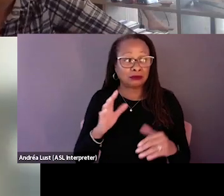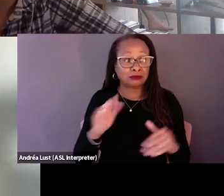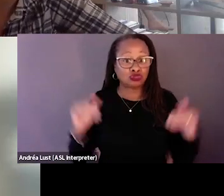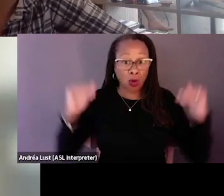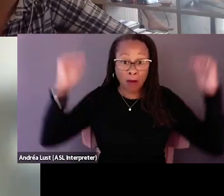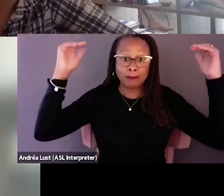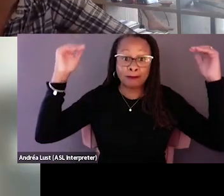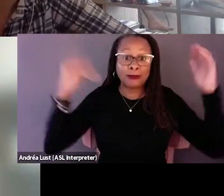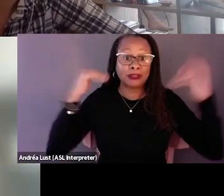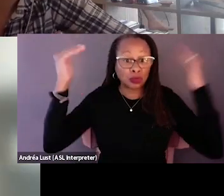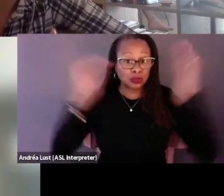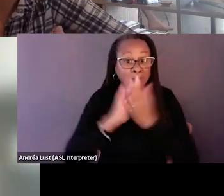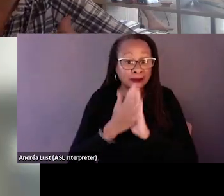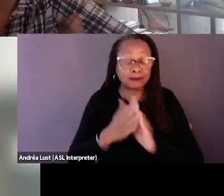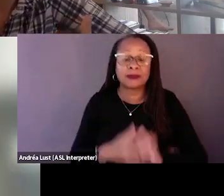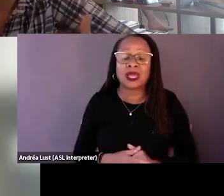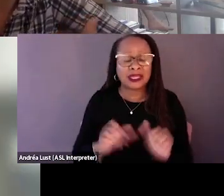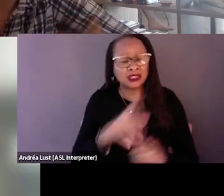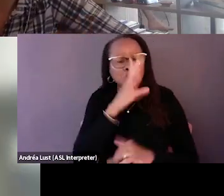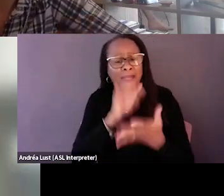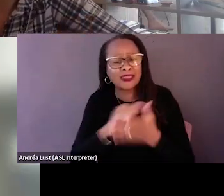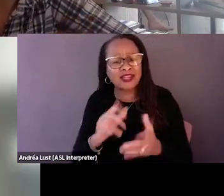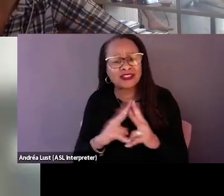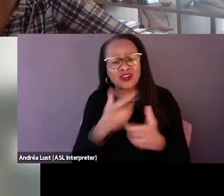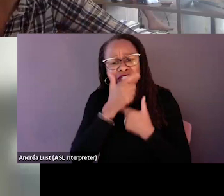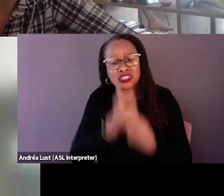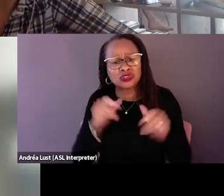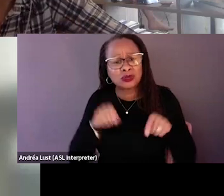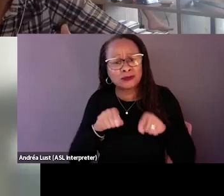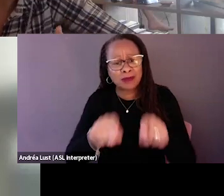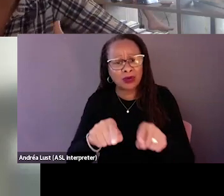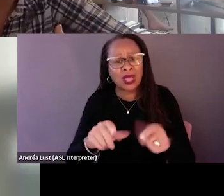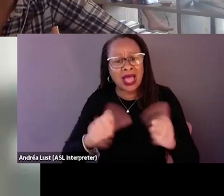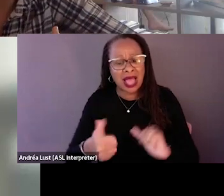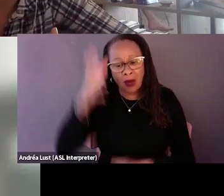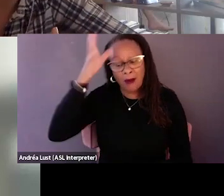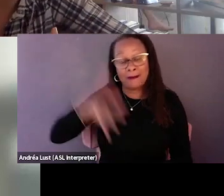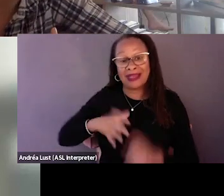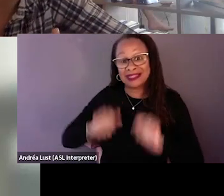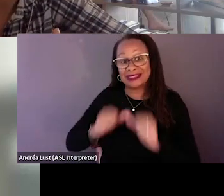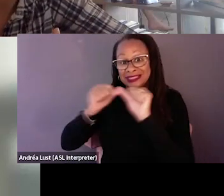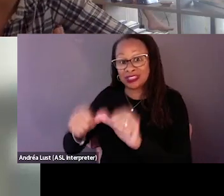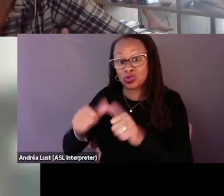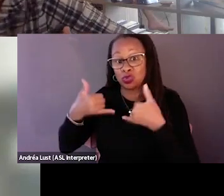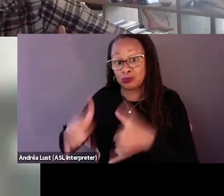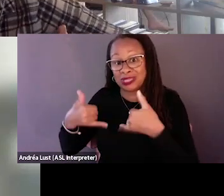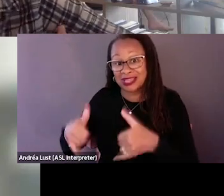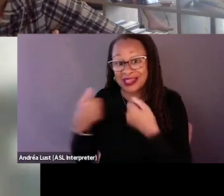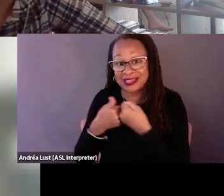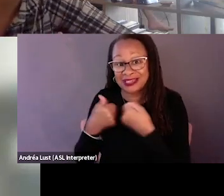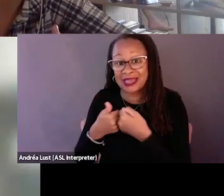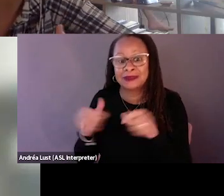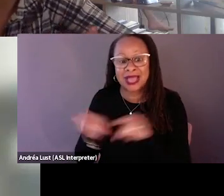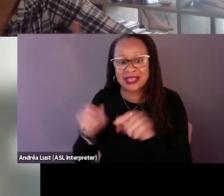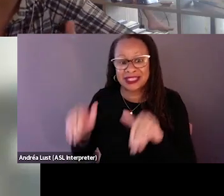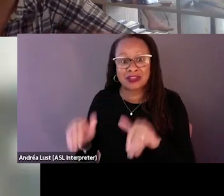that? There's a really interesting parallel to how men still continue to play games as they grow